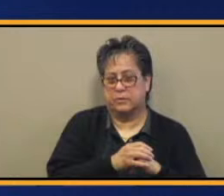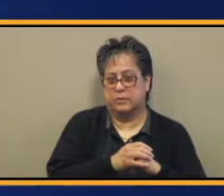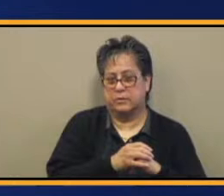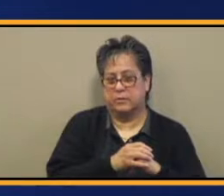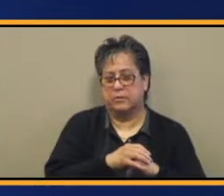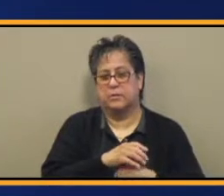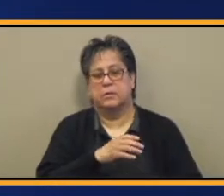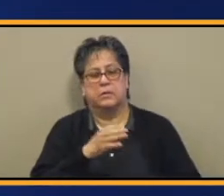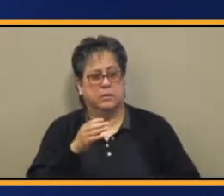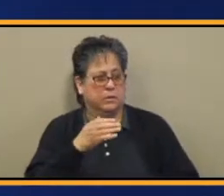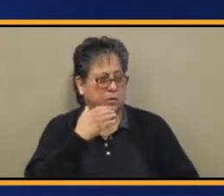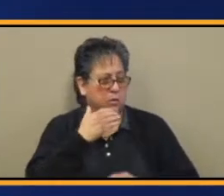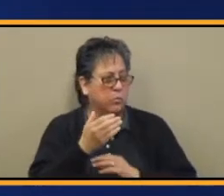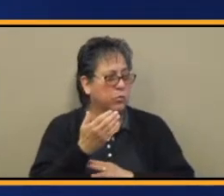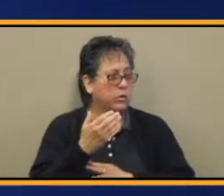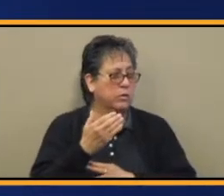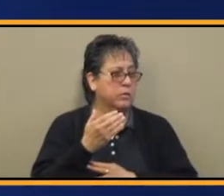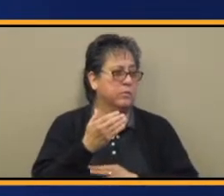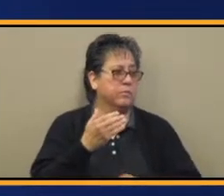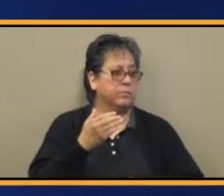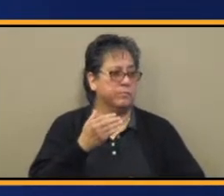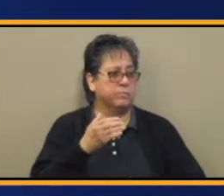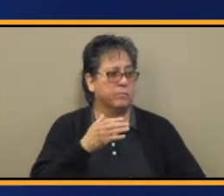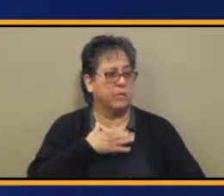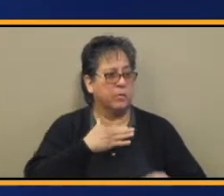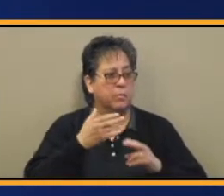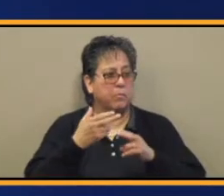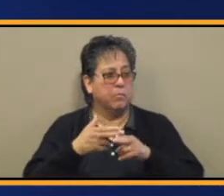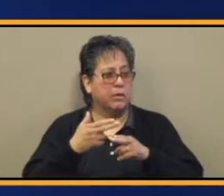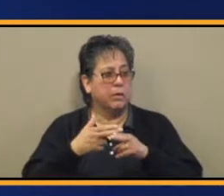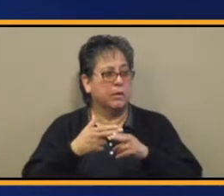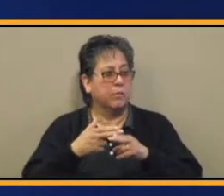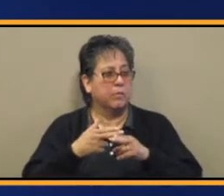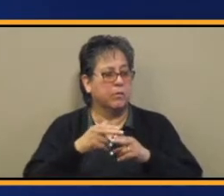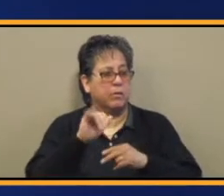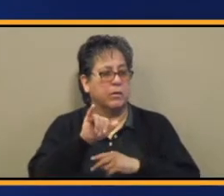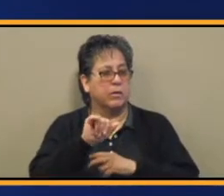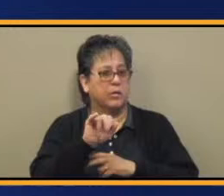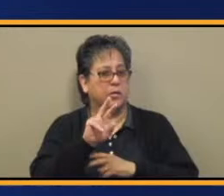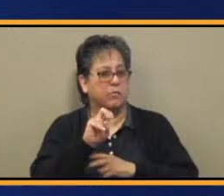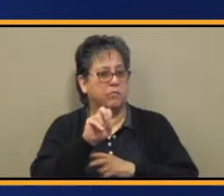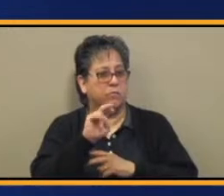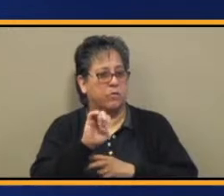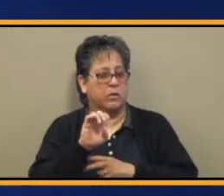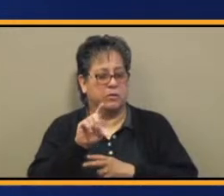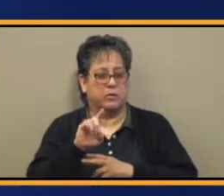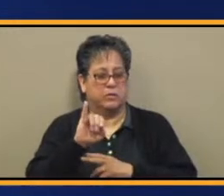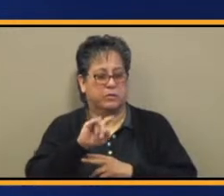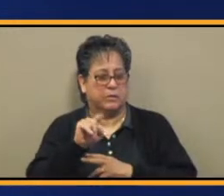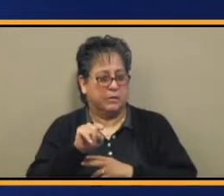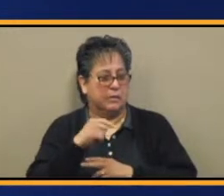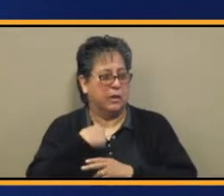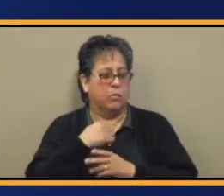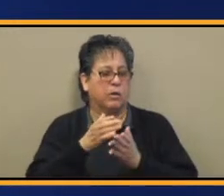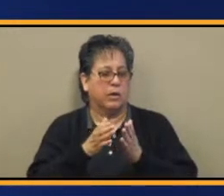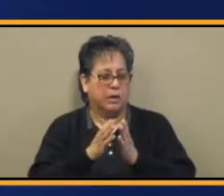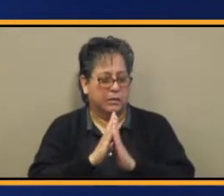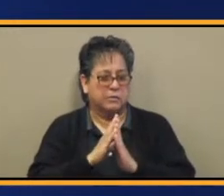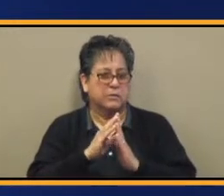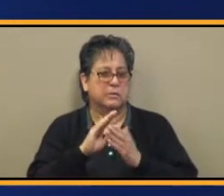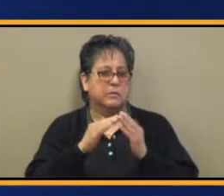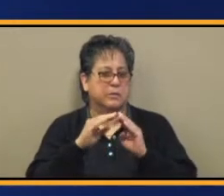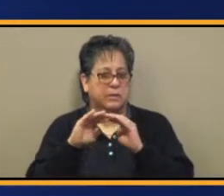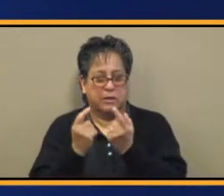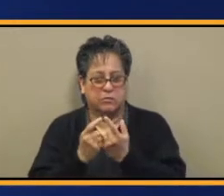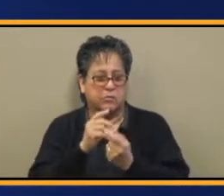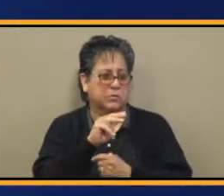Good morning, dear Mayor. Good morning. Council. My name is Yvonne Diaz, and I want to urge the City Council and